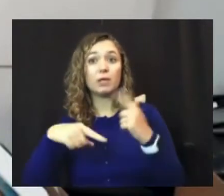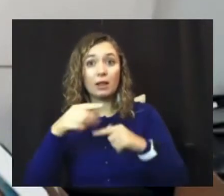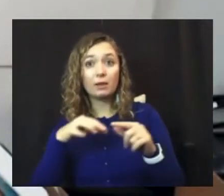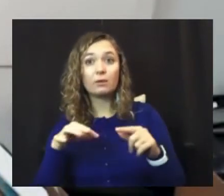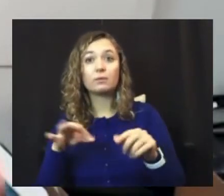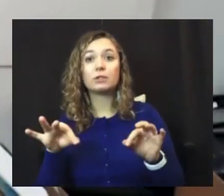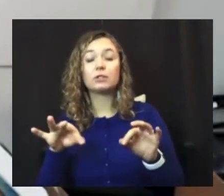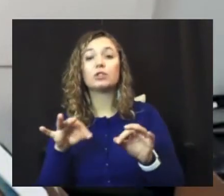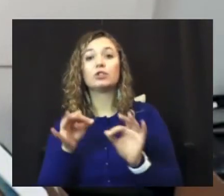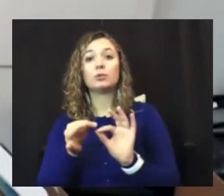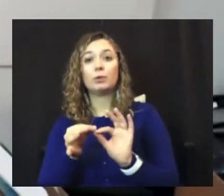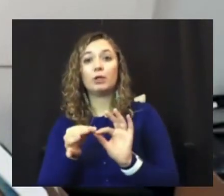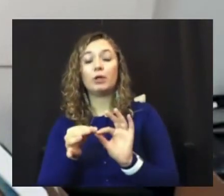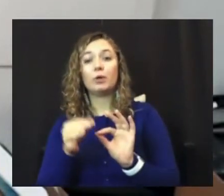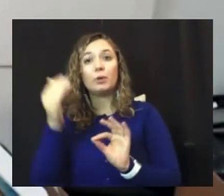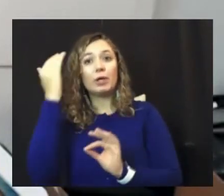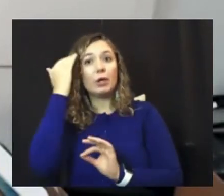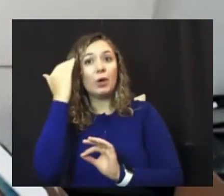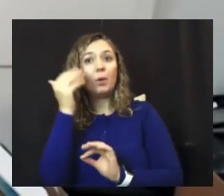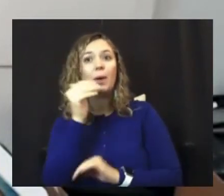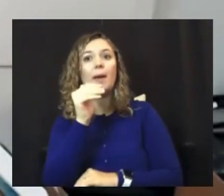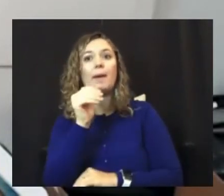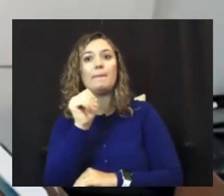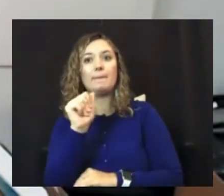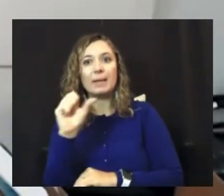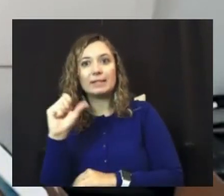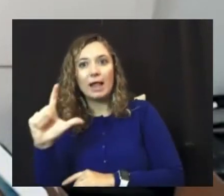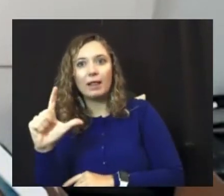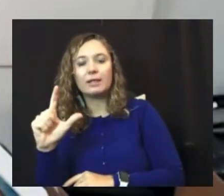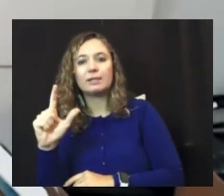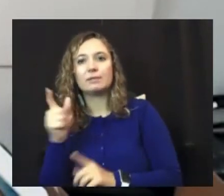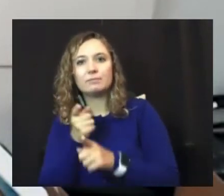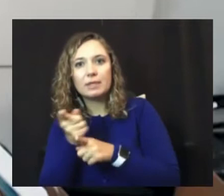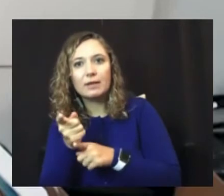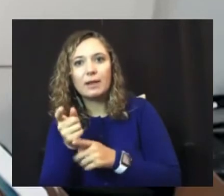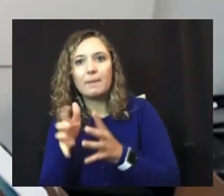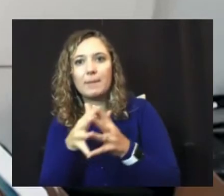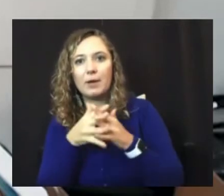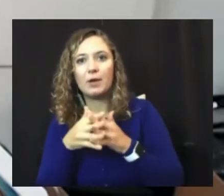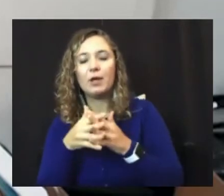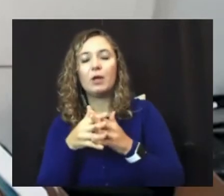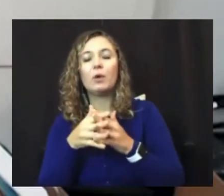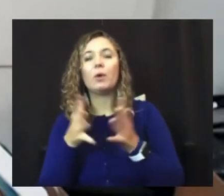understand that ASL is uniquely American, we do want to be able to provide at least that.